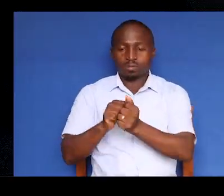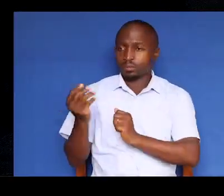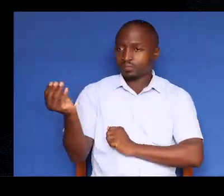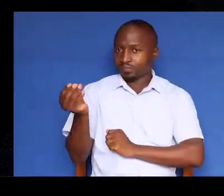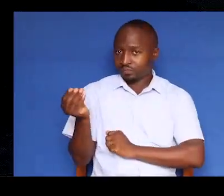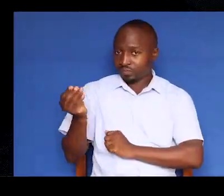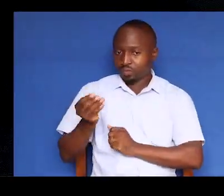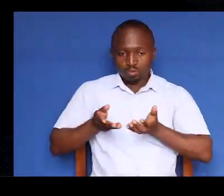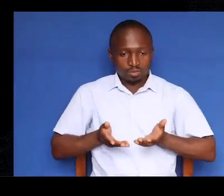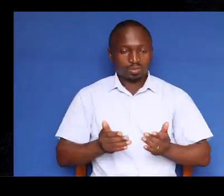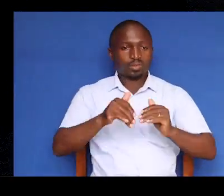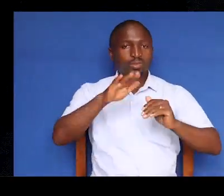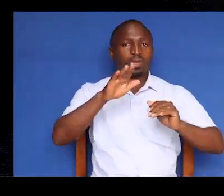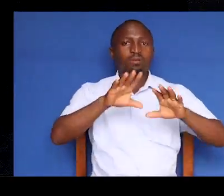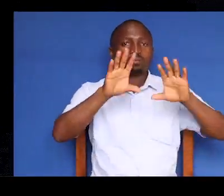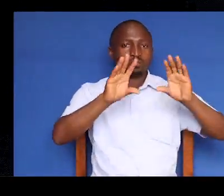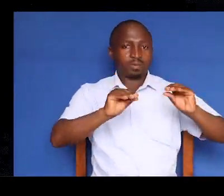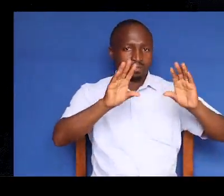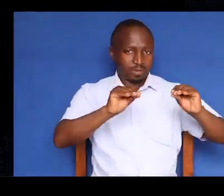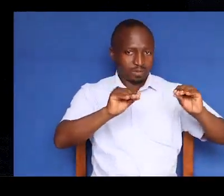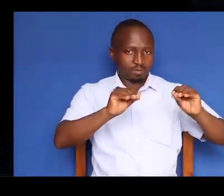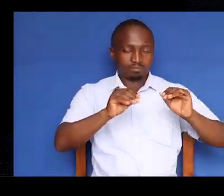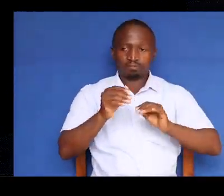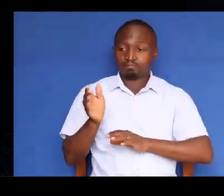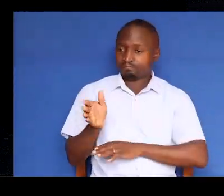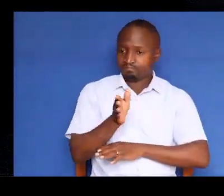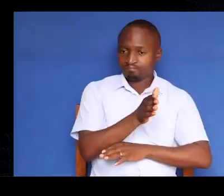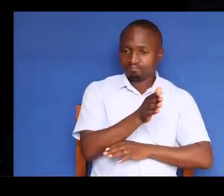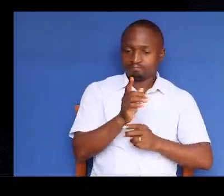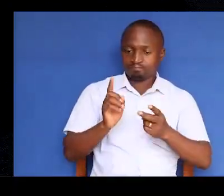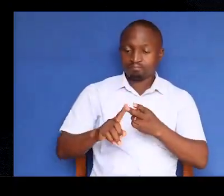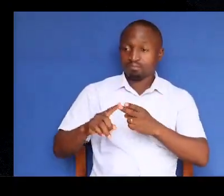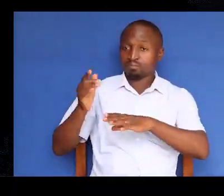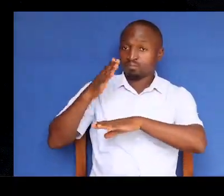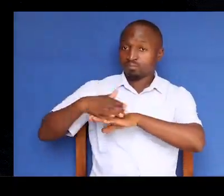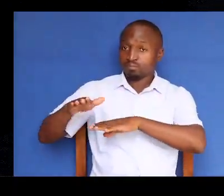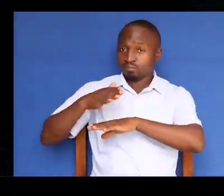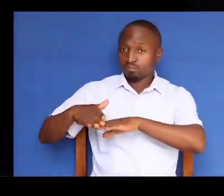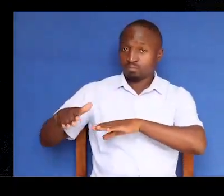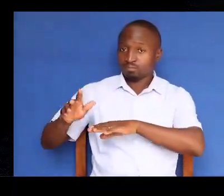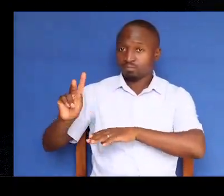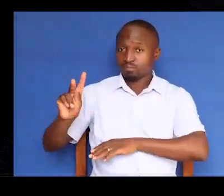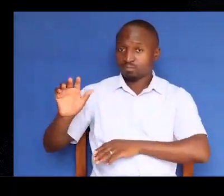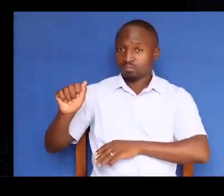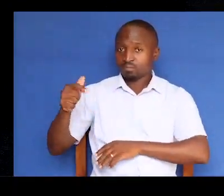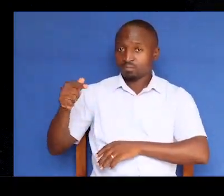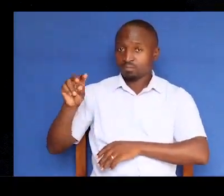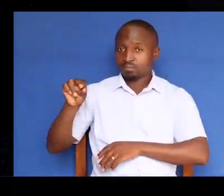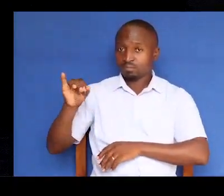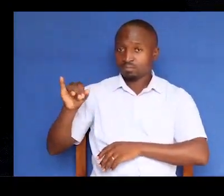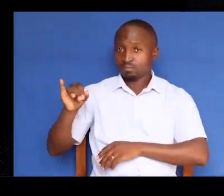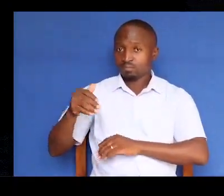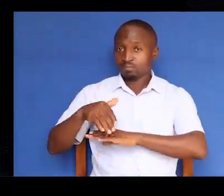more production of cotton. And when we come to sisal, Tanzania is also producing 10 tons of